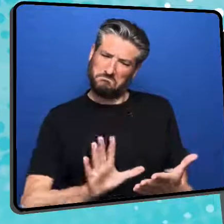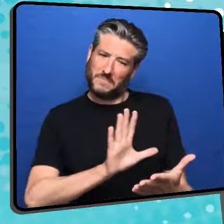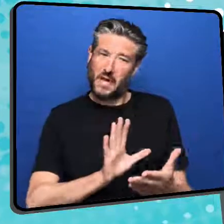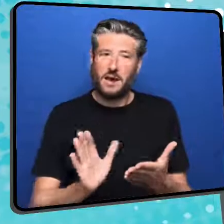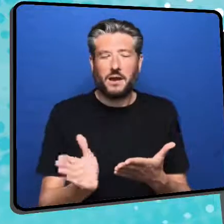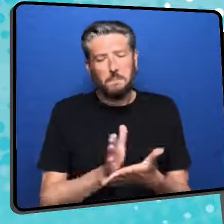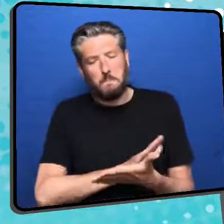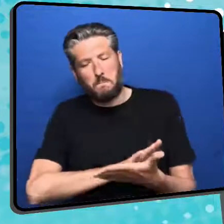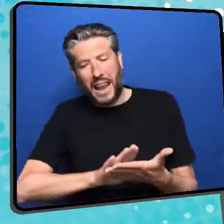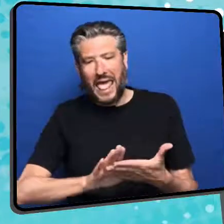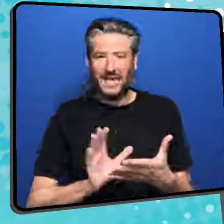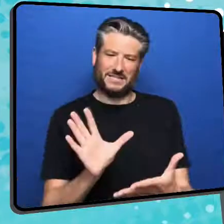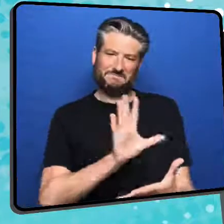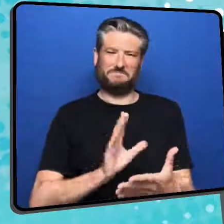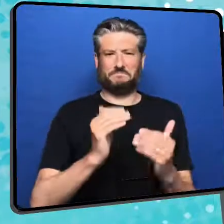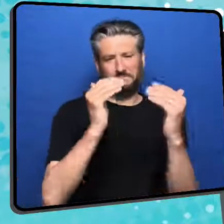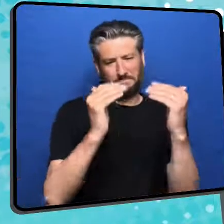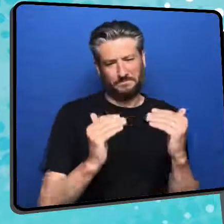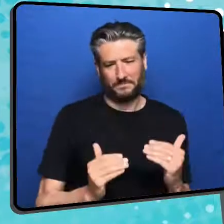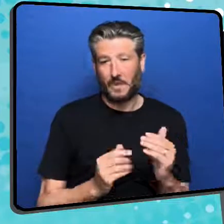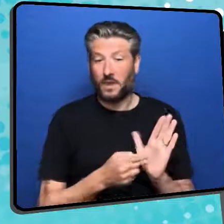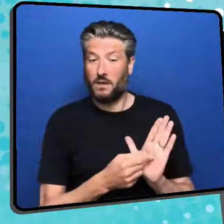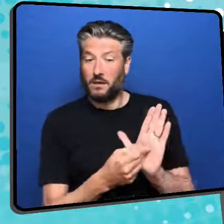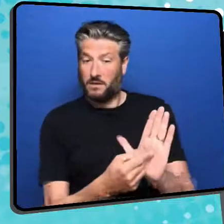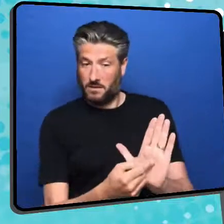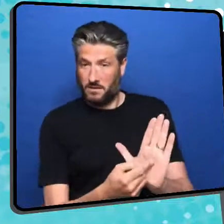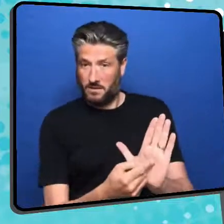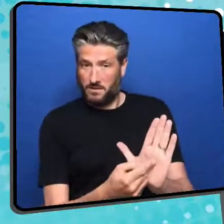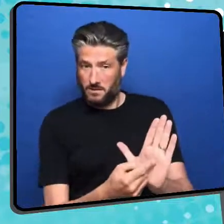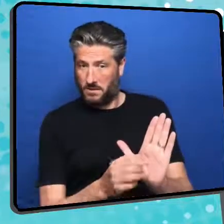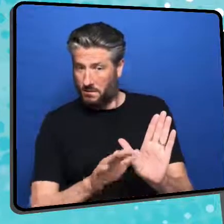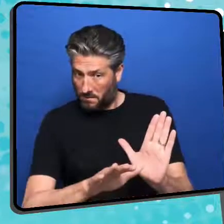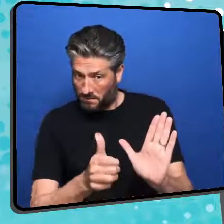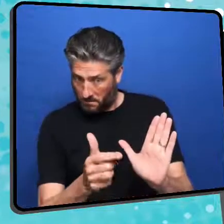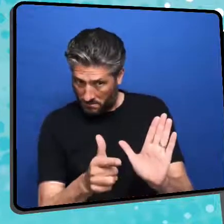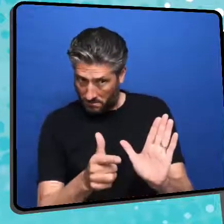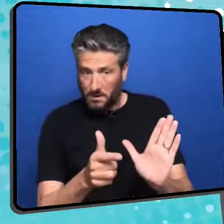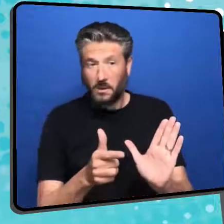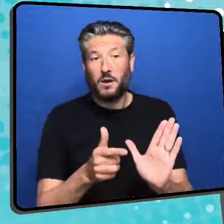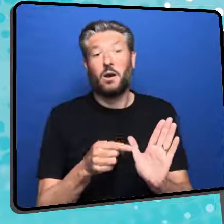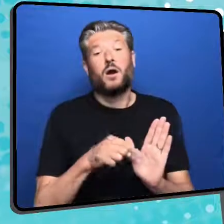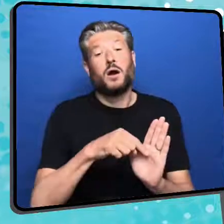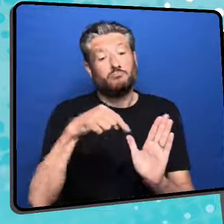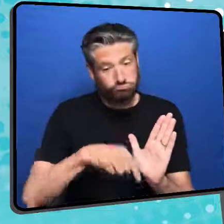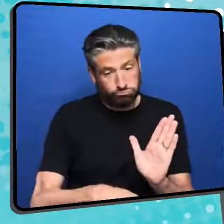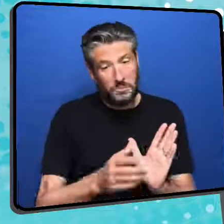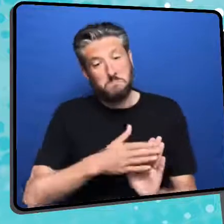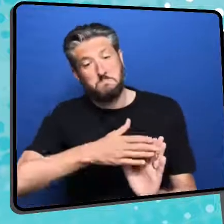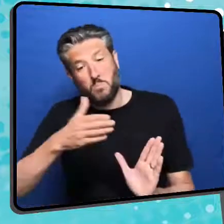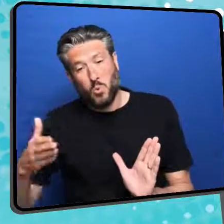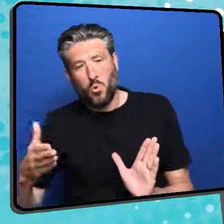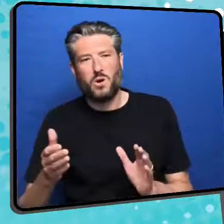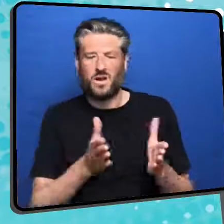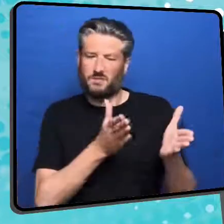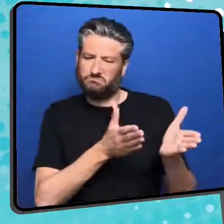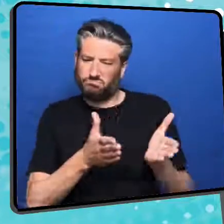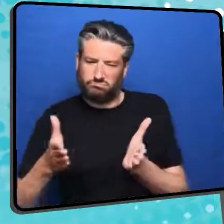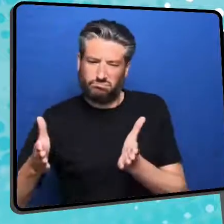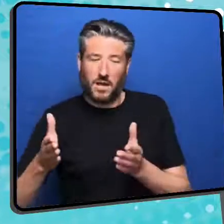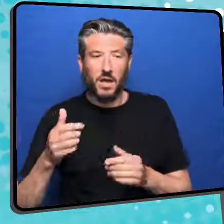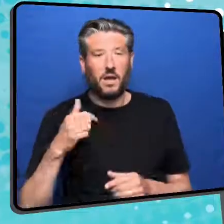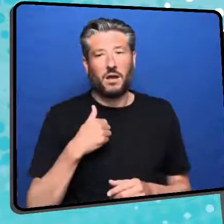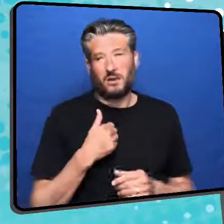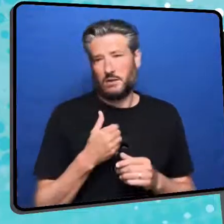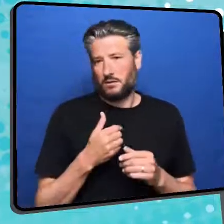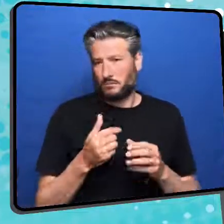functionality. And then, often we start iterating. Writing is basically deleting stuff in a lot of